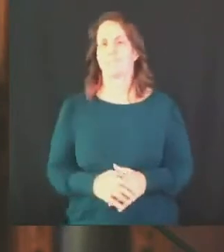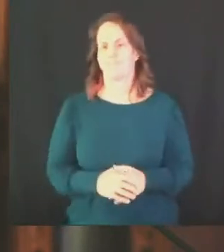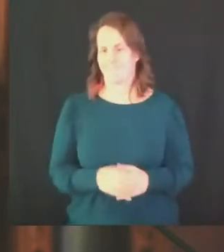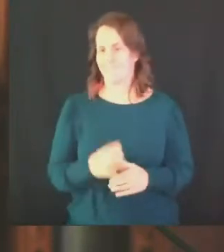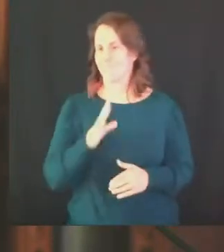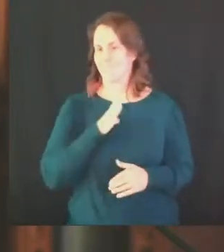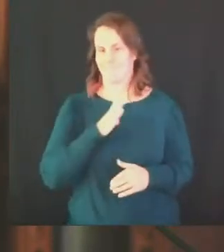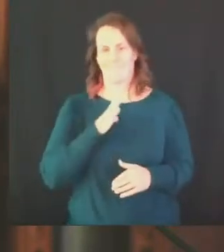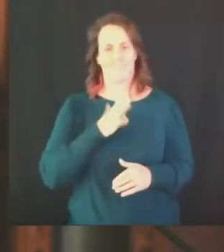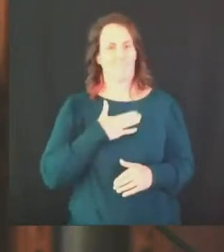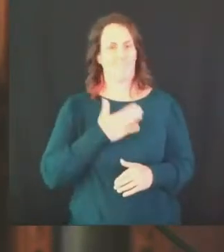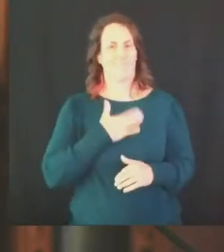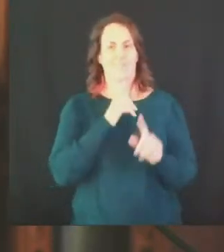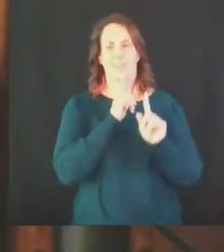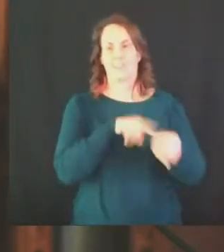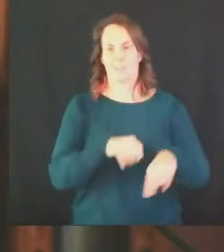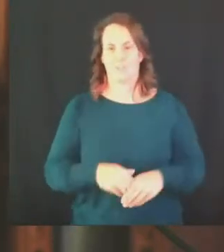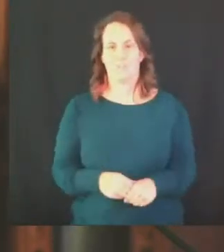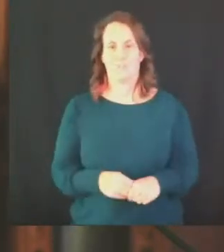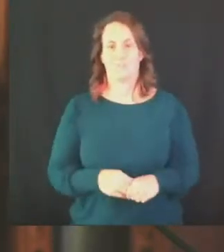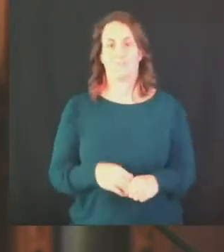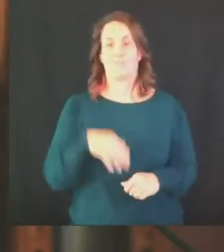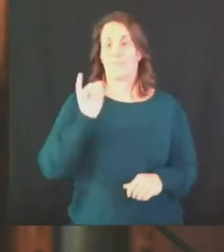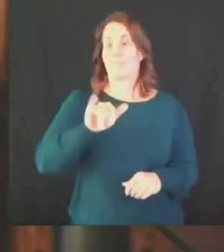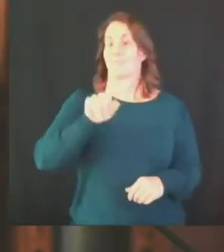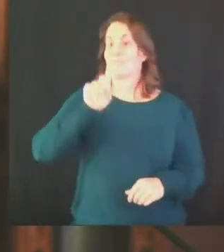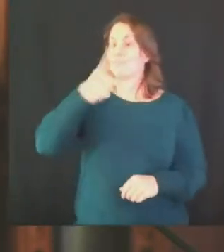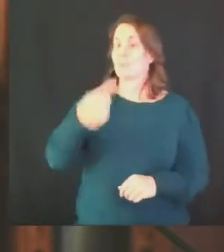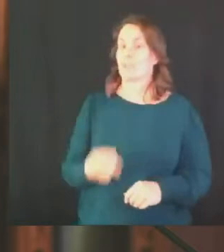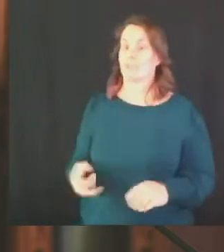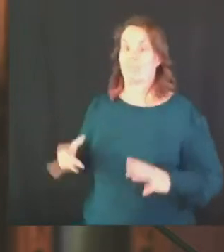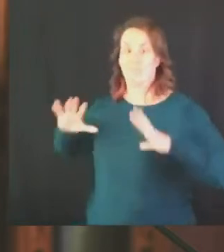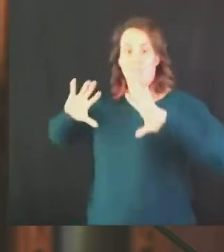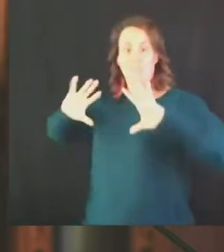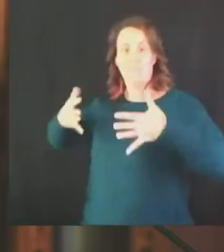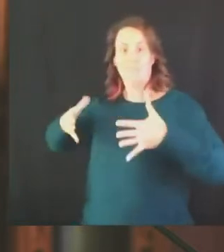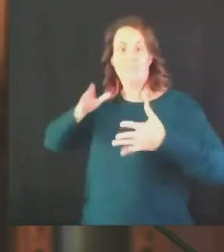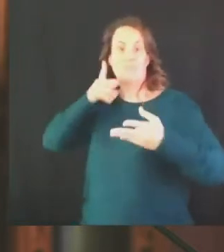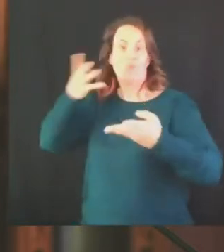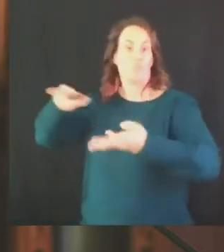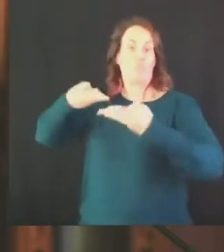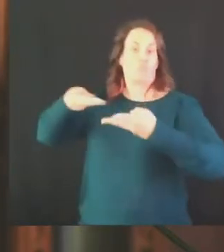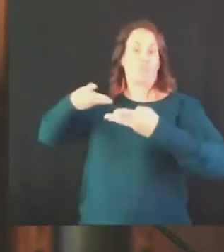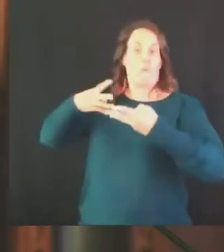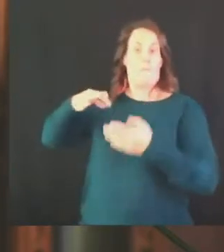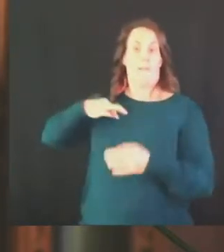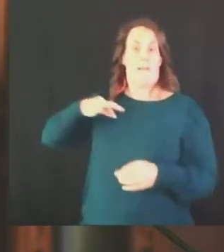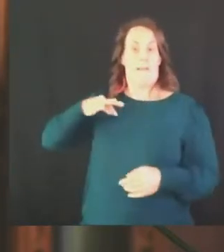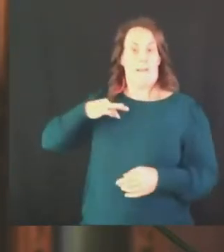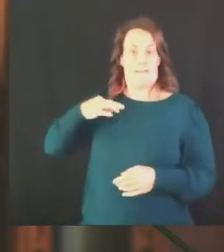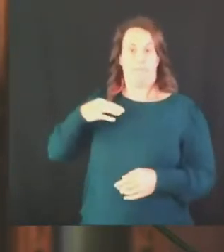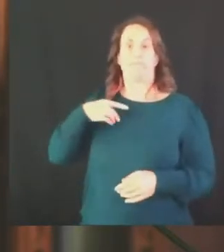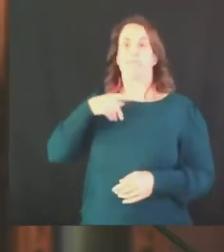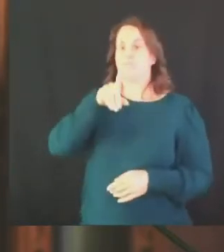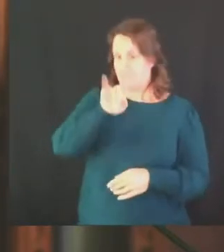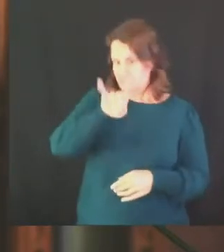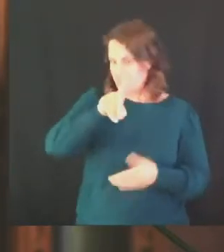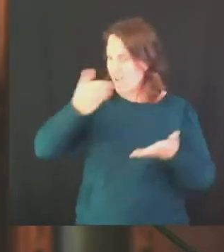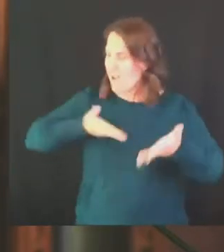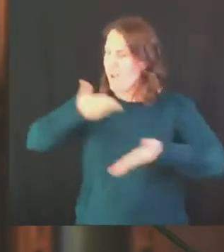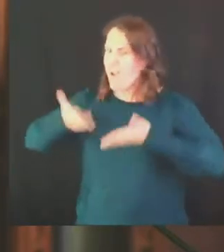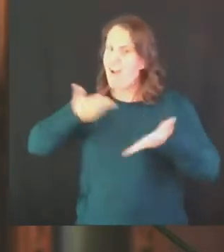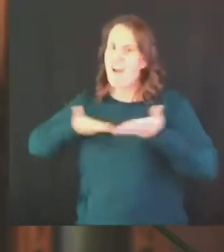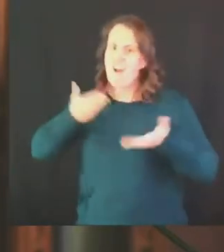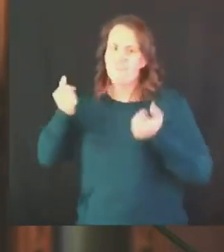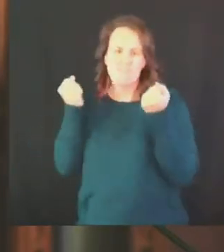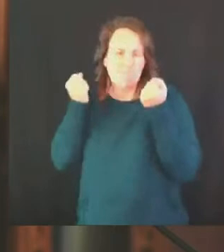initial tranche of applications and have brought many of them on board, some of them